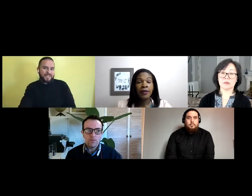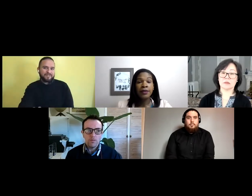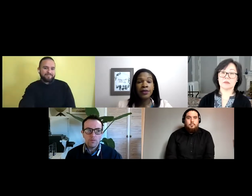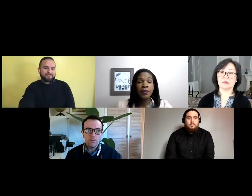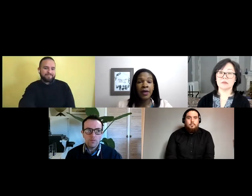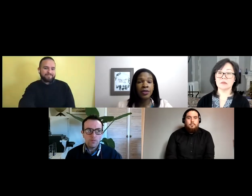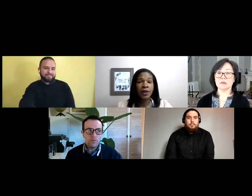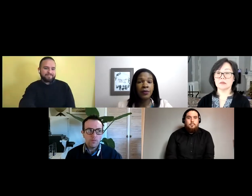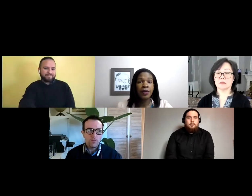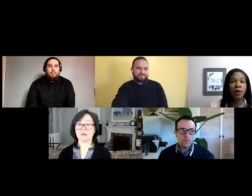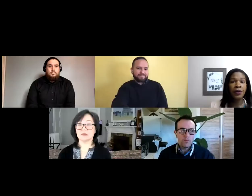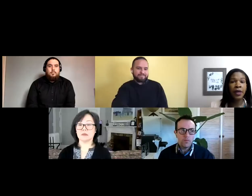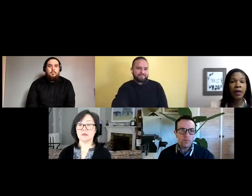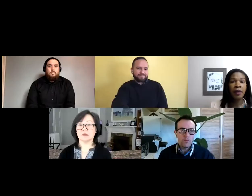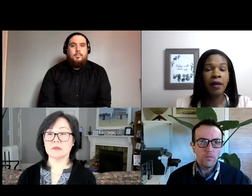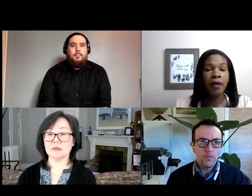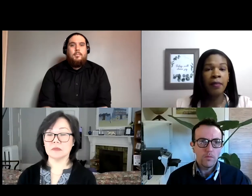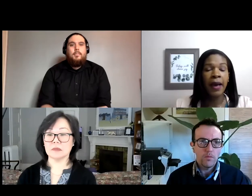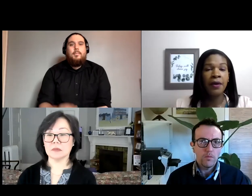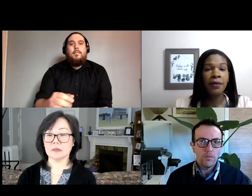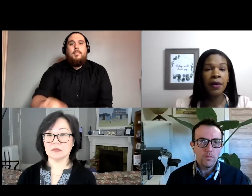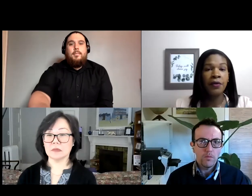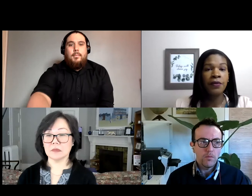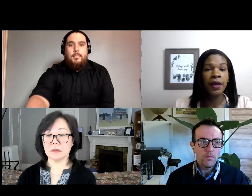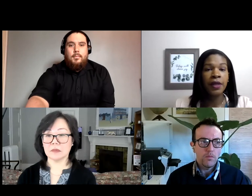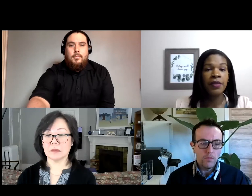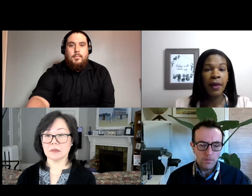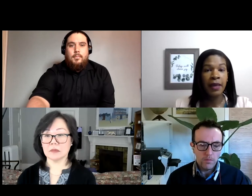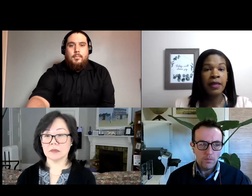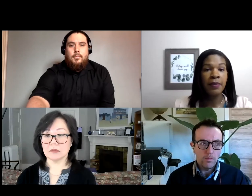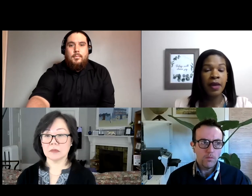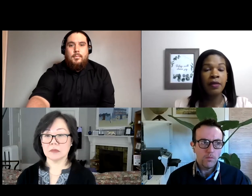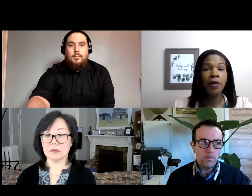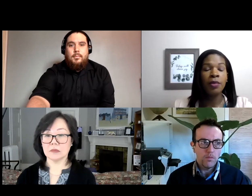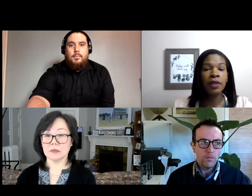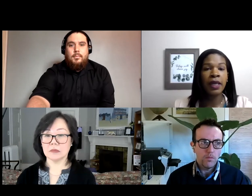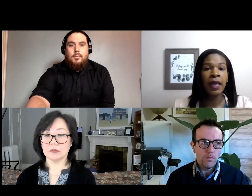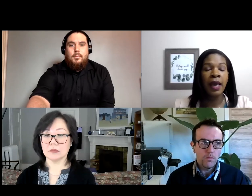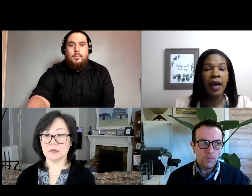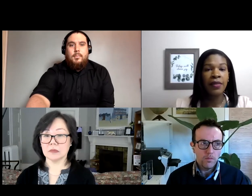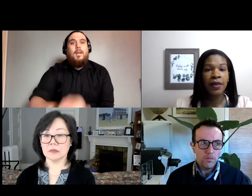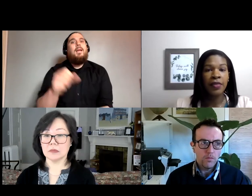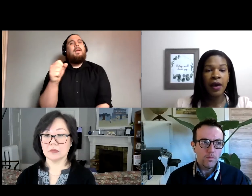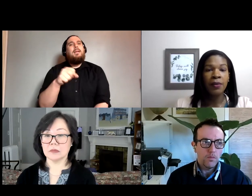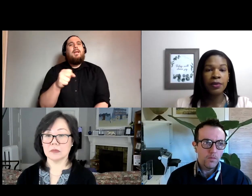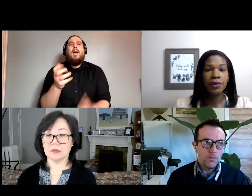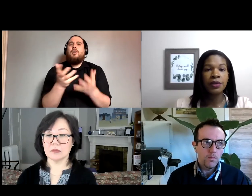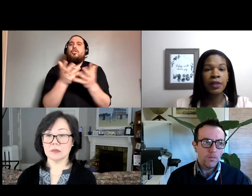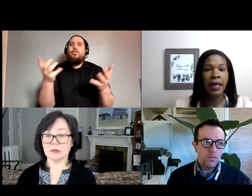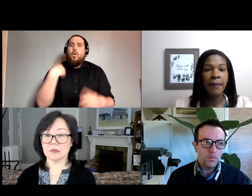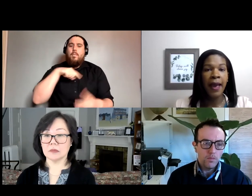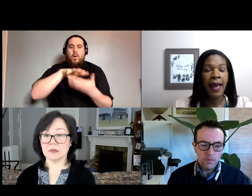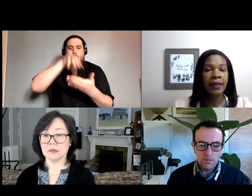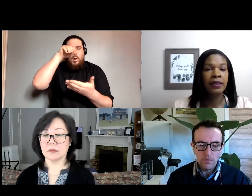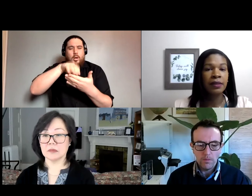Yeah, there's so much that we're learning about COVID and the pandemic globally. I think that will